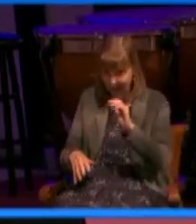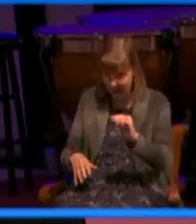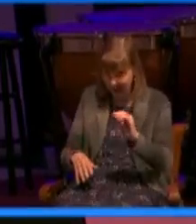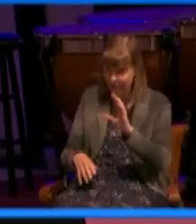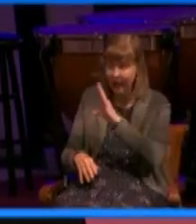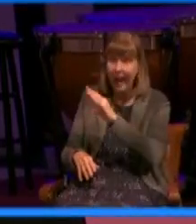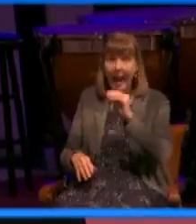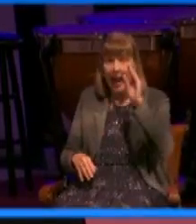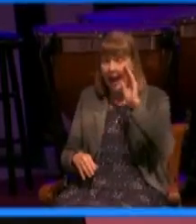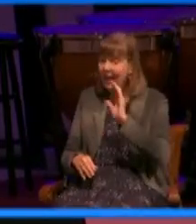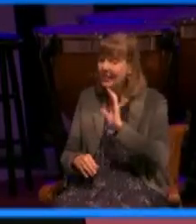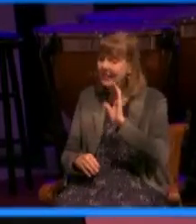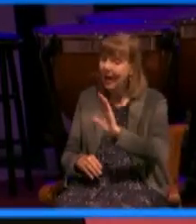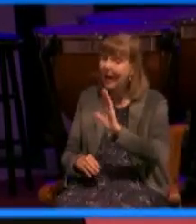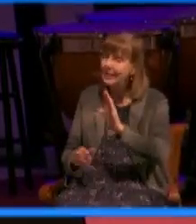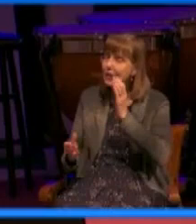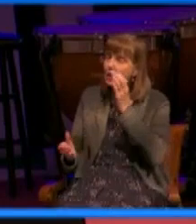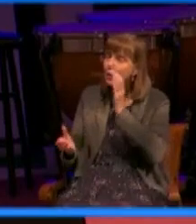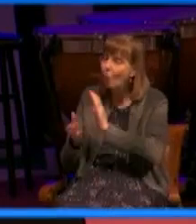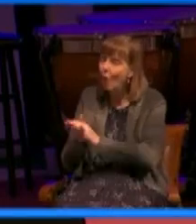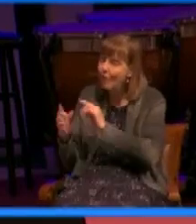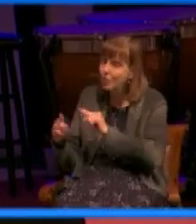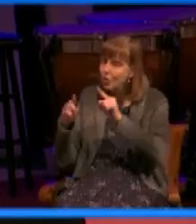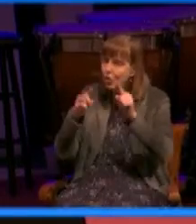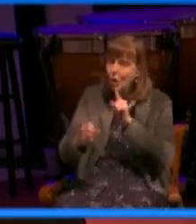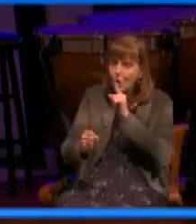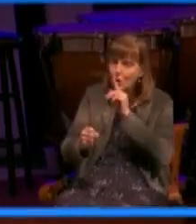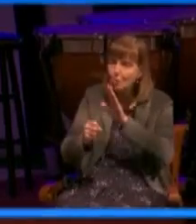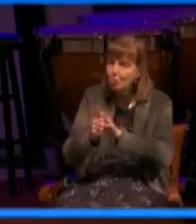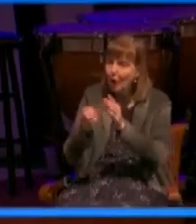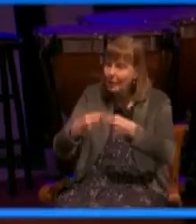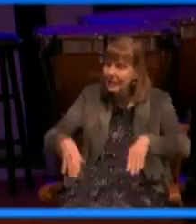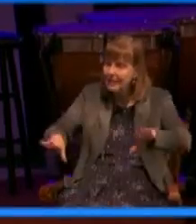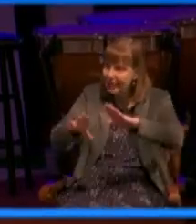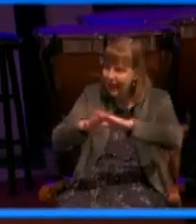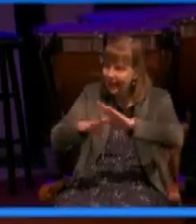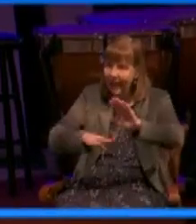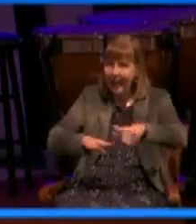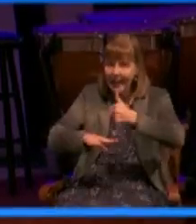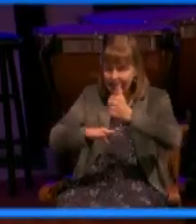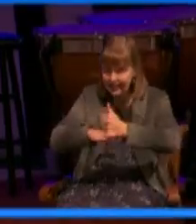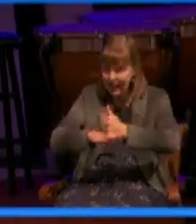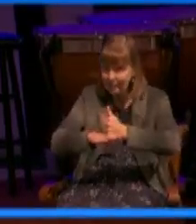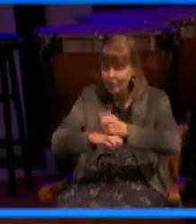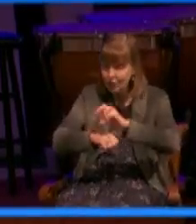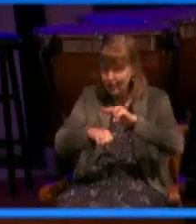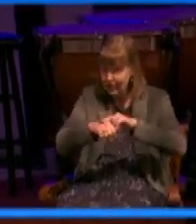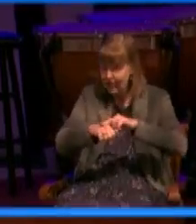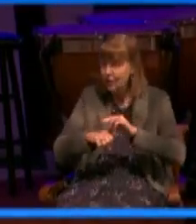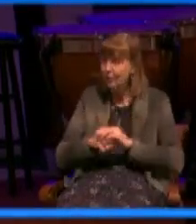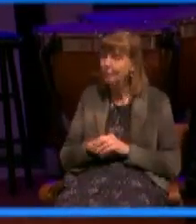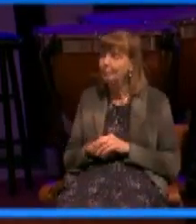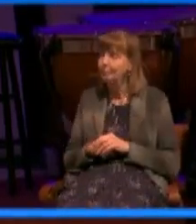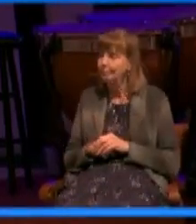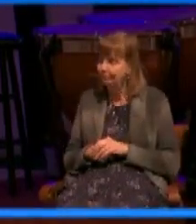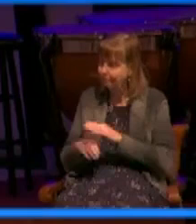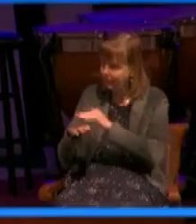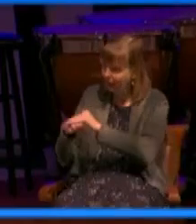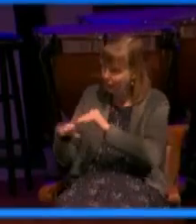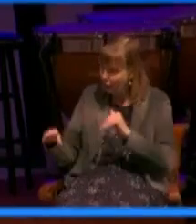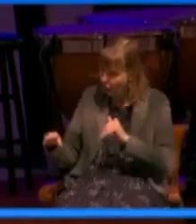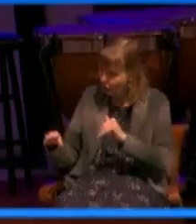build the nation of Israel. The Hebrew people will come from Abram. And in this following of Abram, we will see God